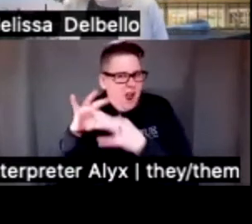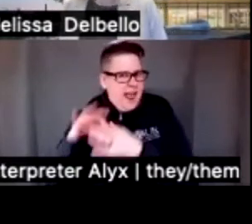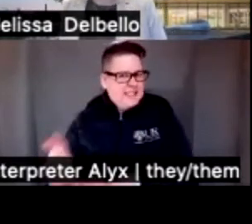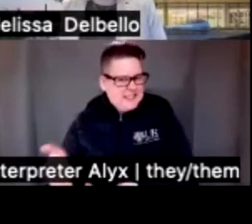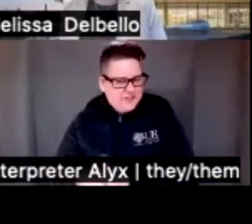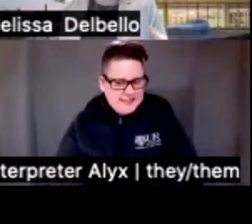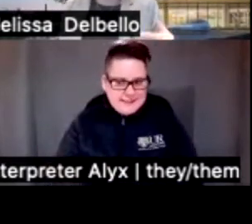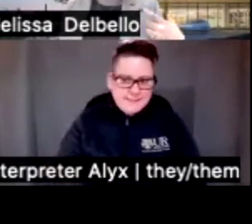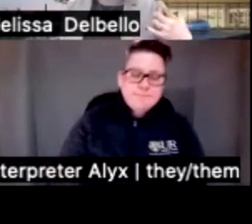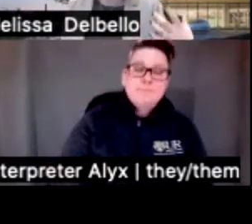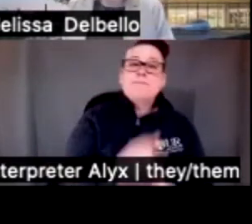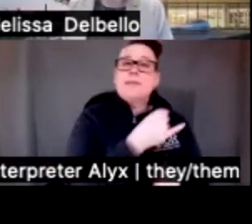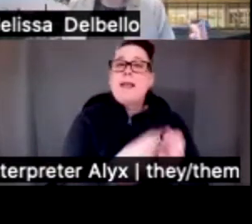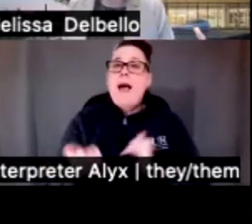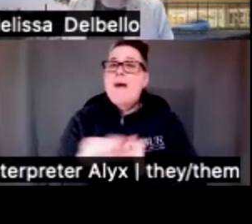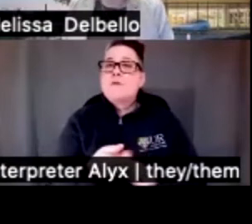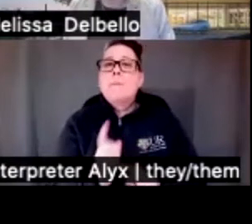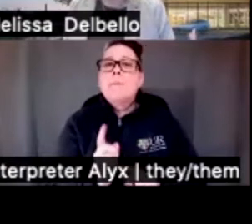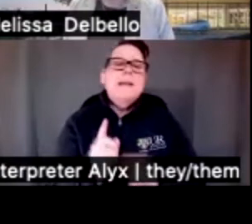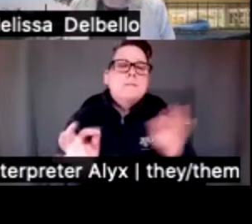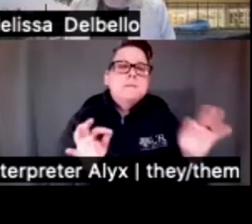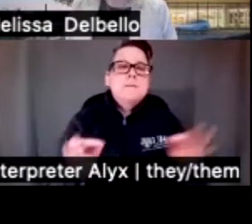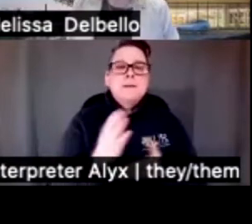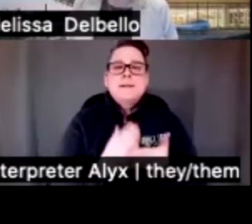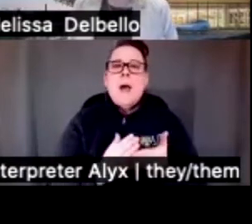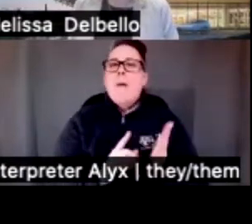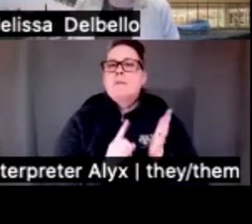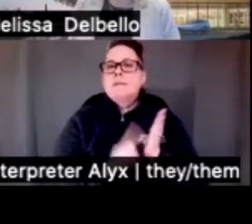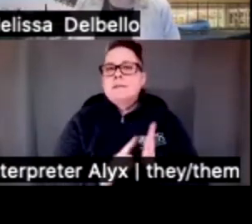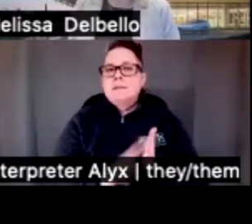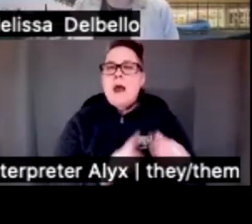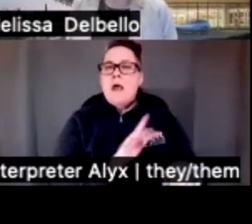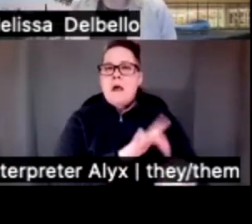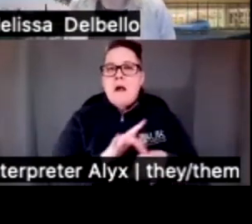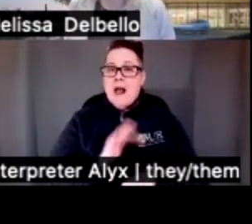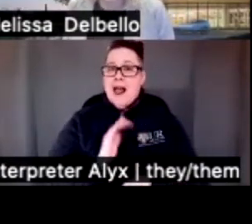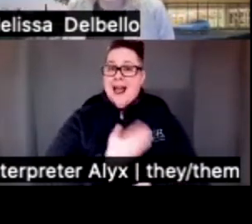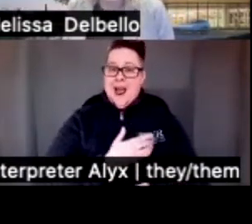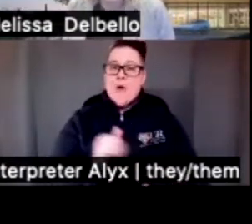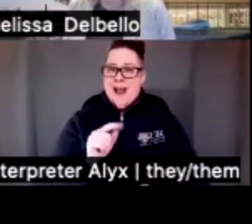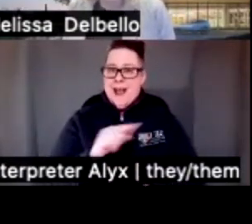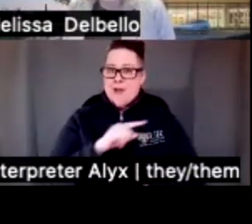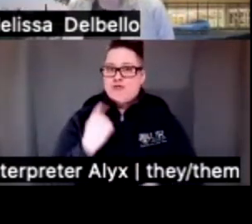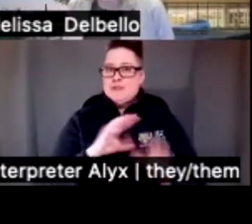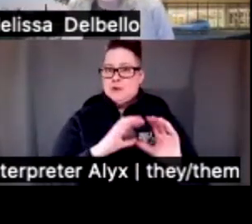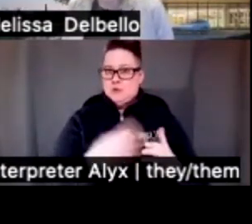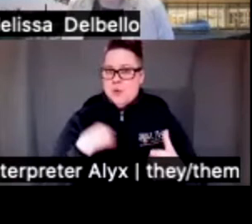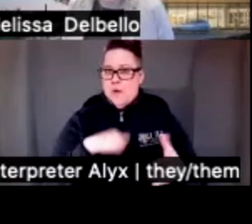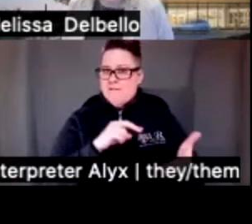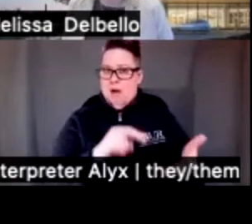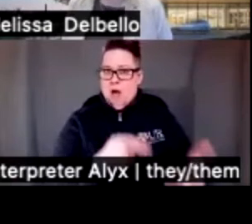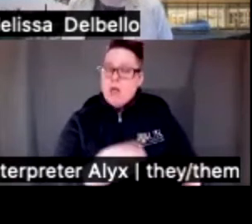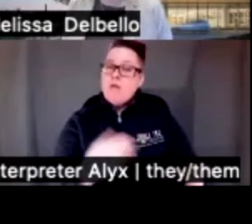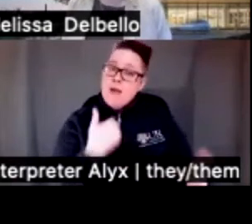for the last few minutes, I just wanted to touch on some of the studies and the highlights from our at-risk cohort. So we have an